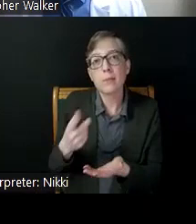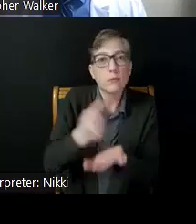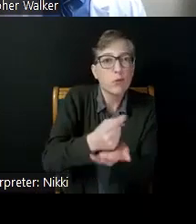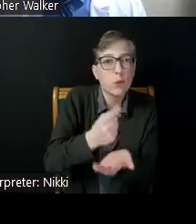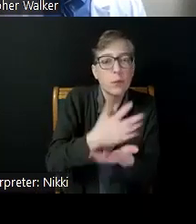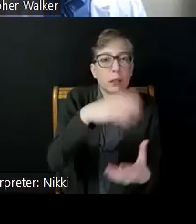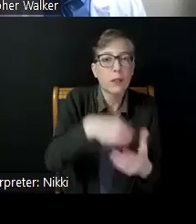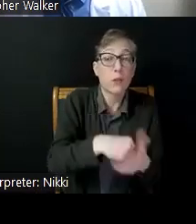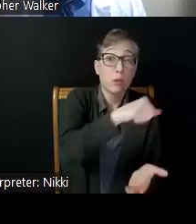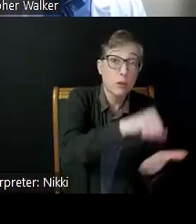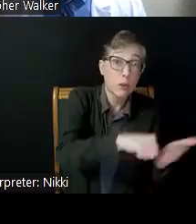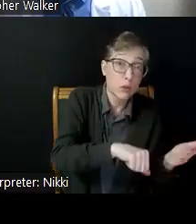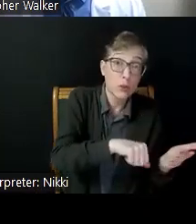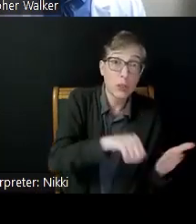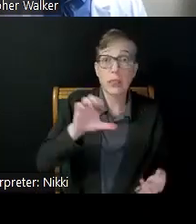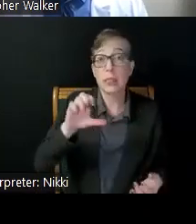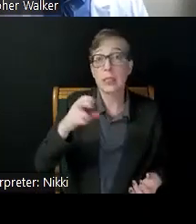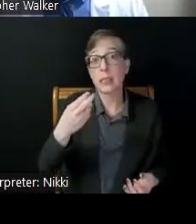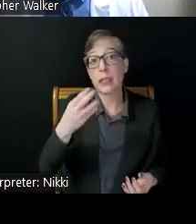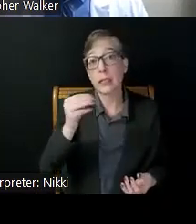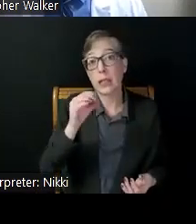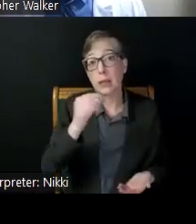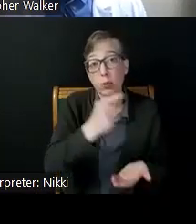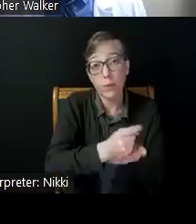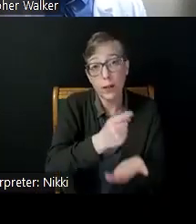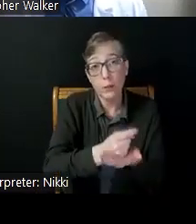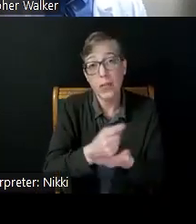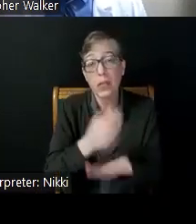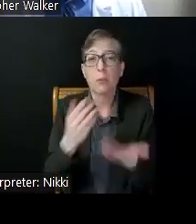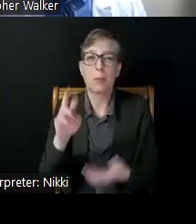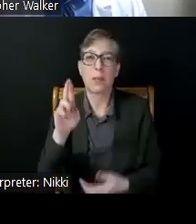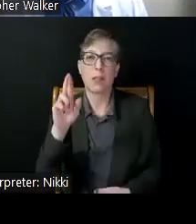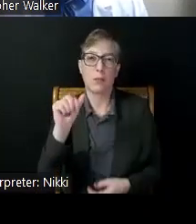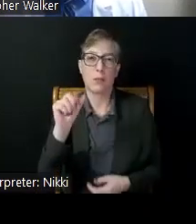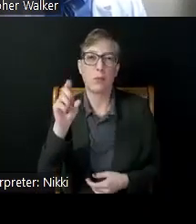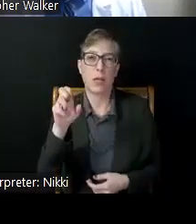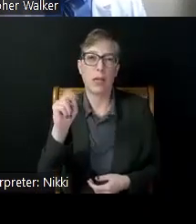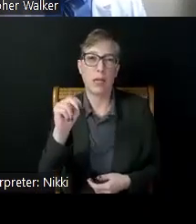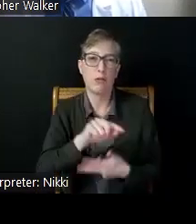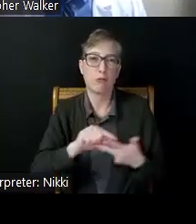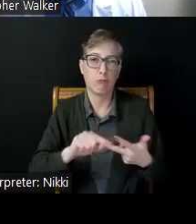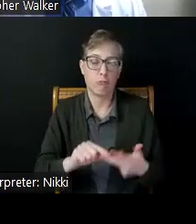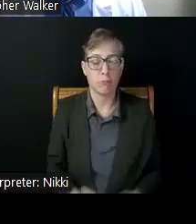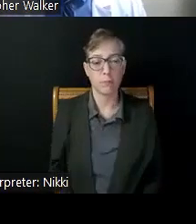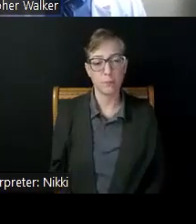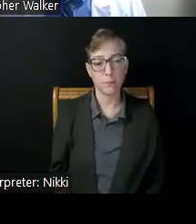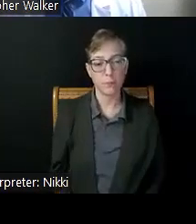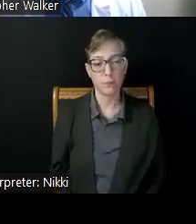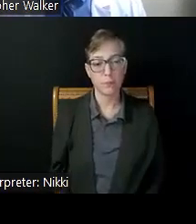radiation. When we think about preventing cancer, however, the